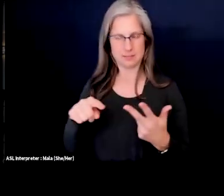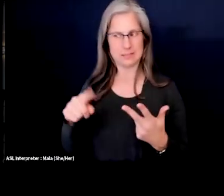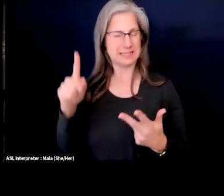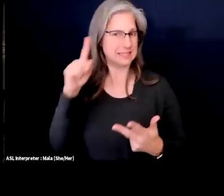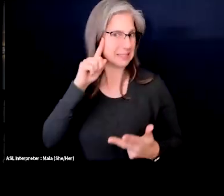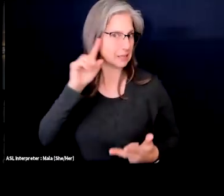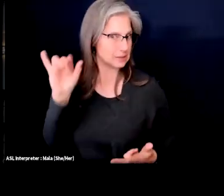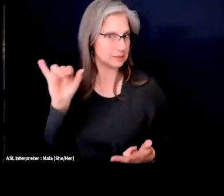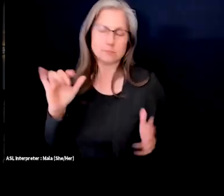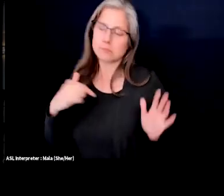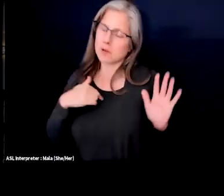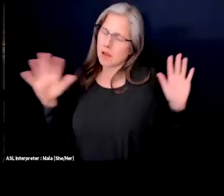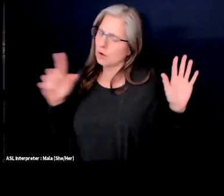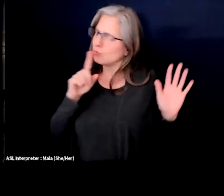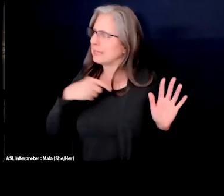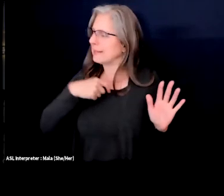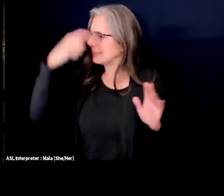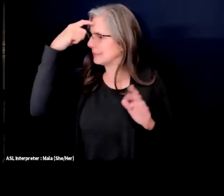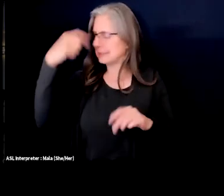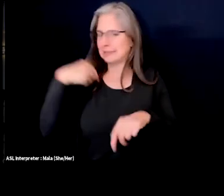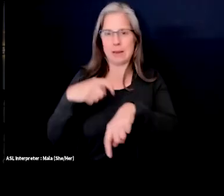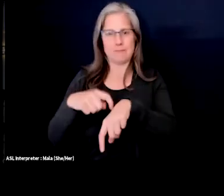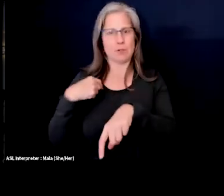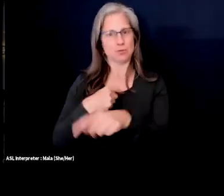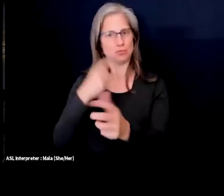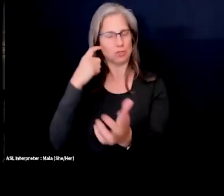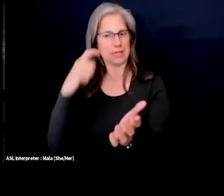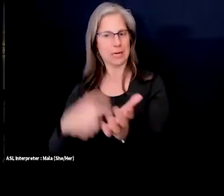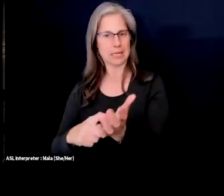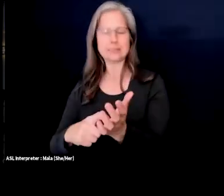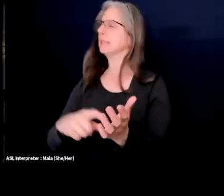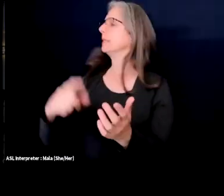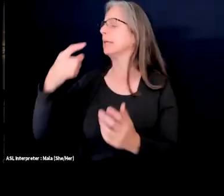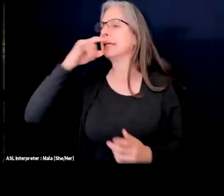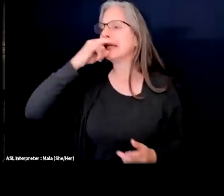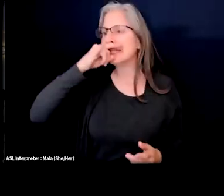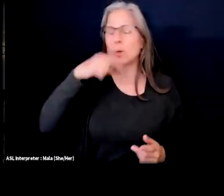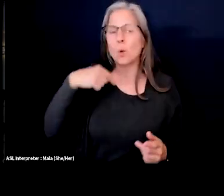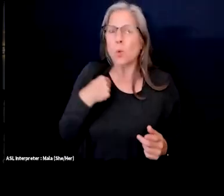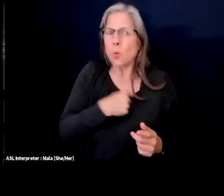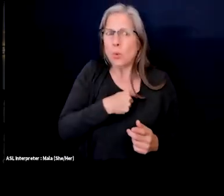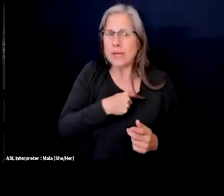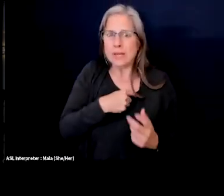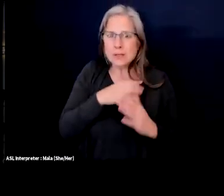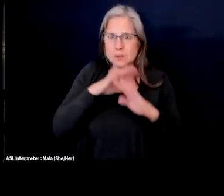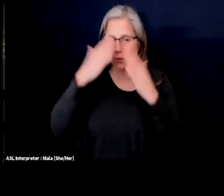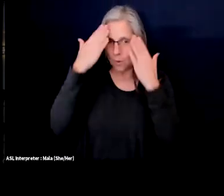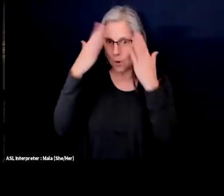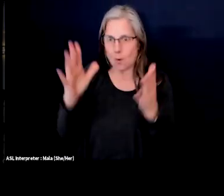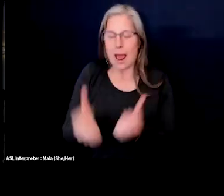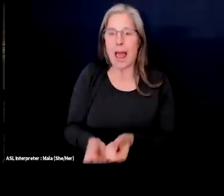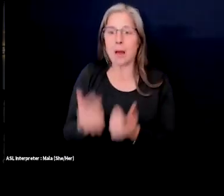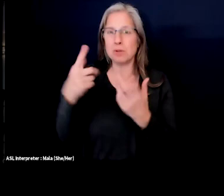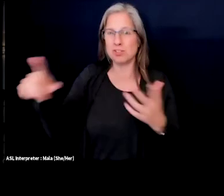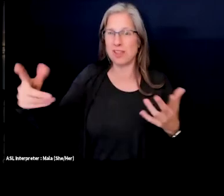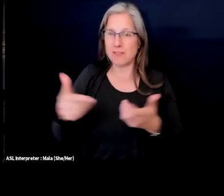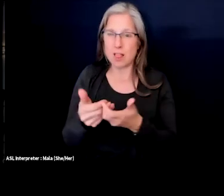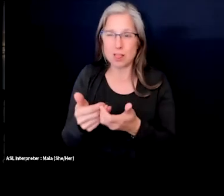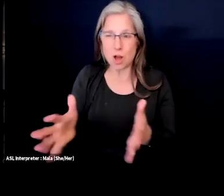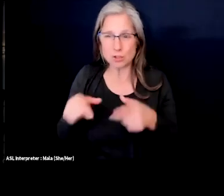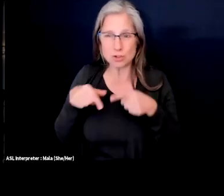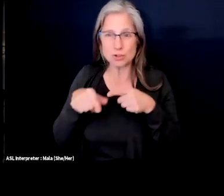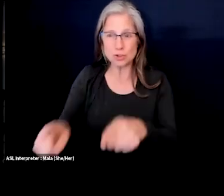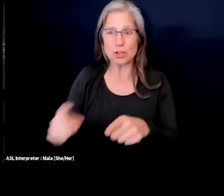and I really think it's time for us to recognize that kids, we don't even know how much they've lost during